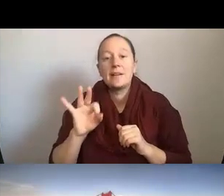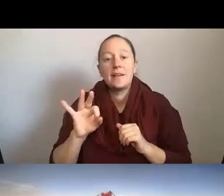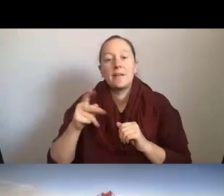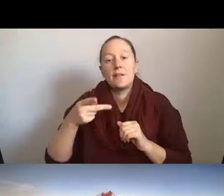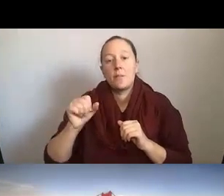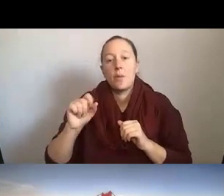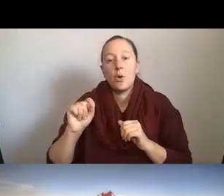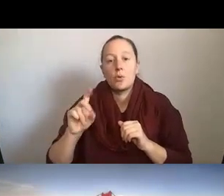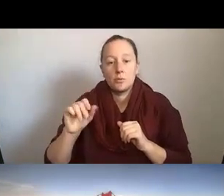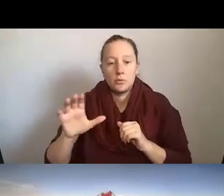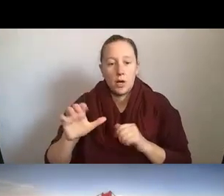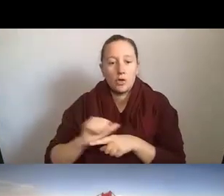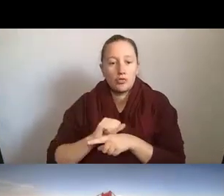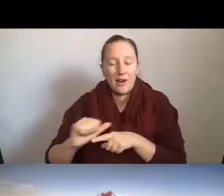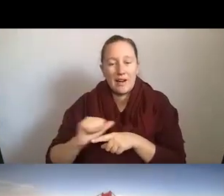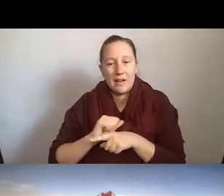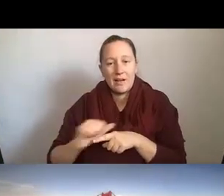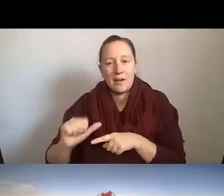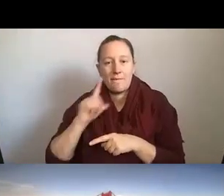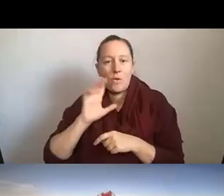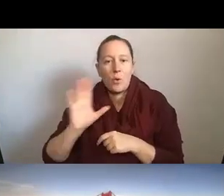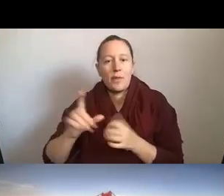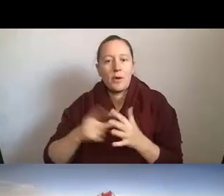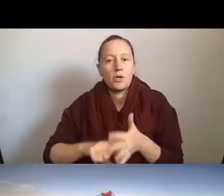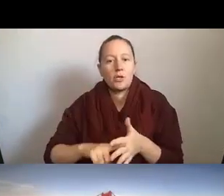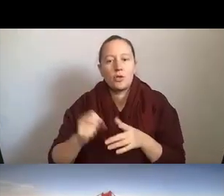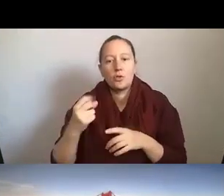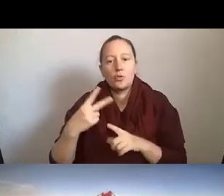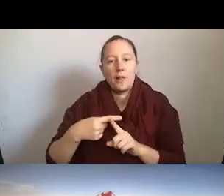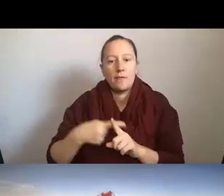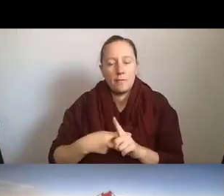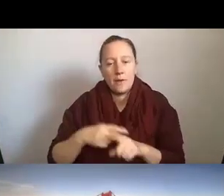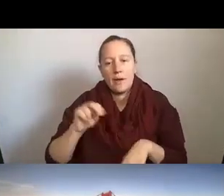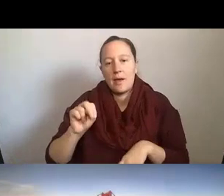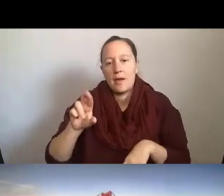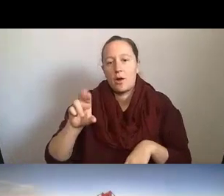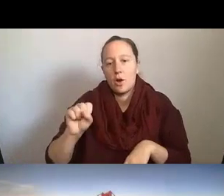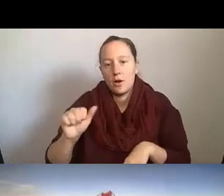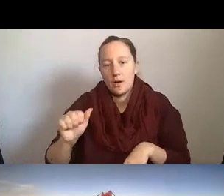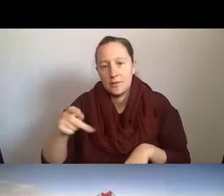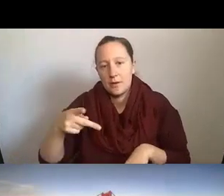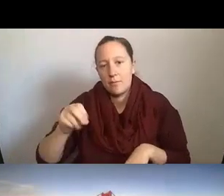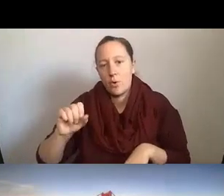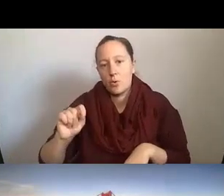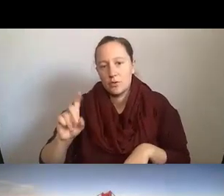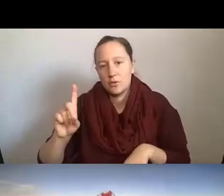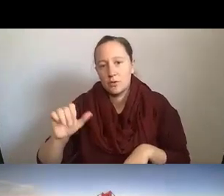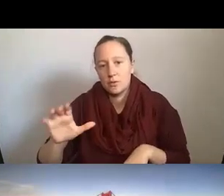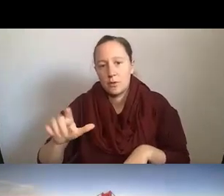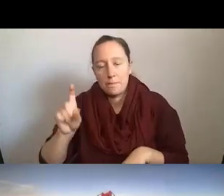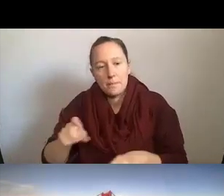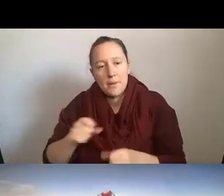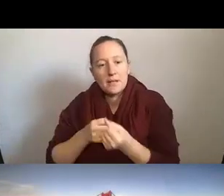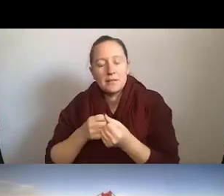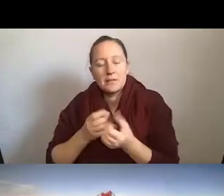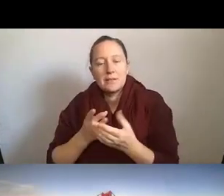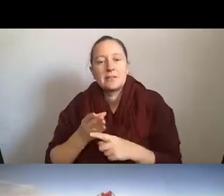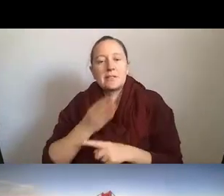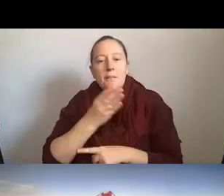postdoctoral trainee in their initial 12 months of NRSA postdoc support, they also had to submit a